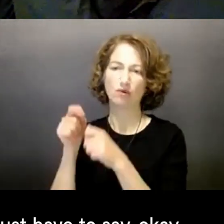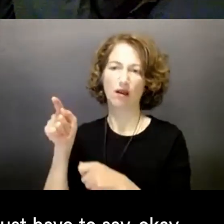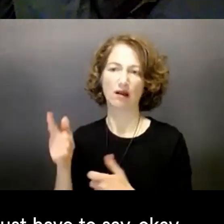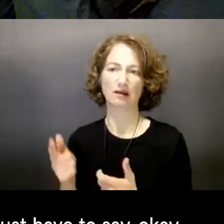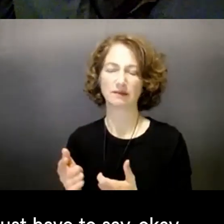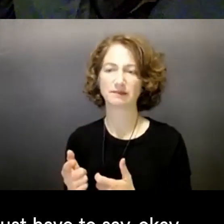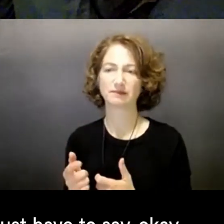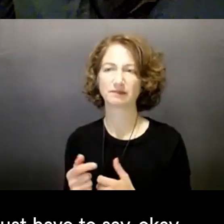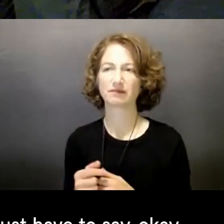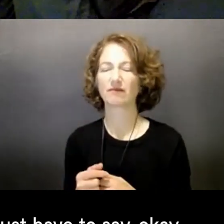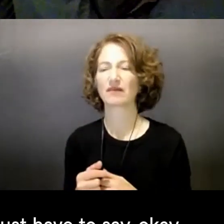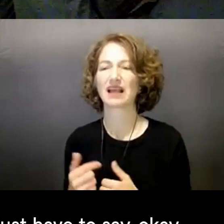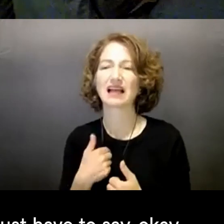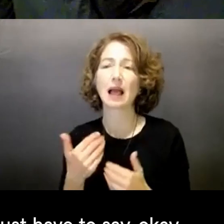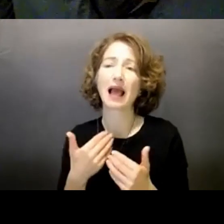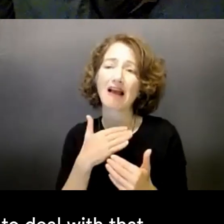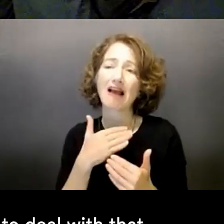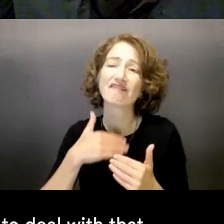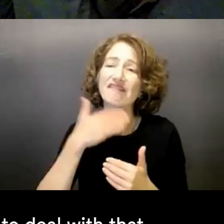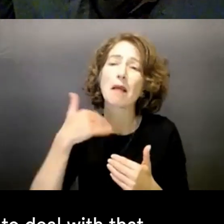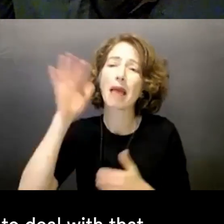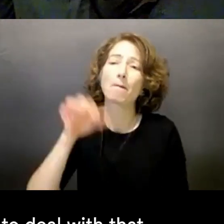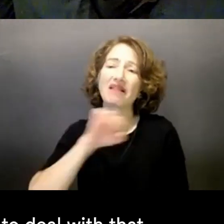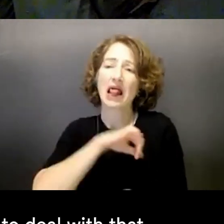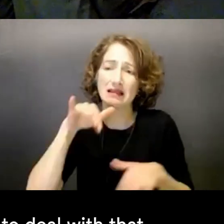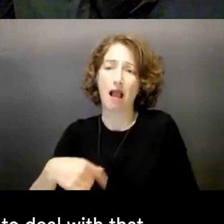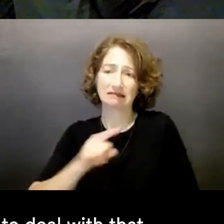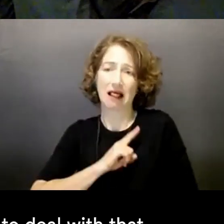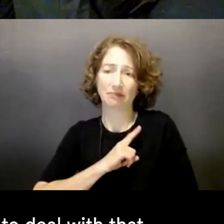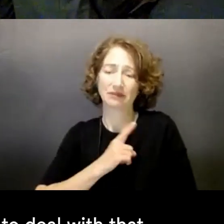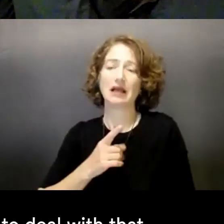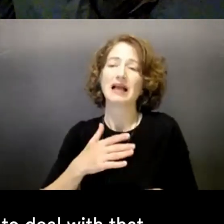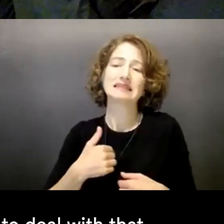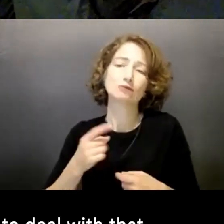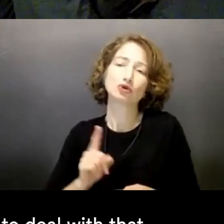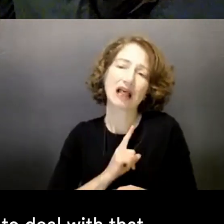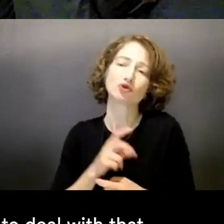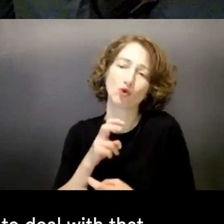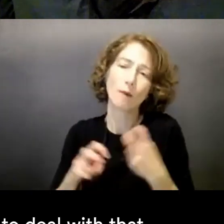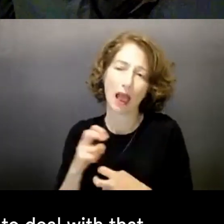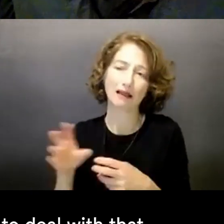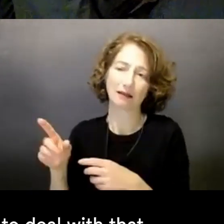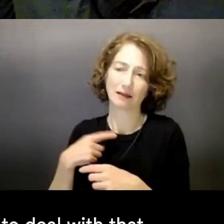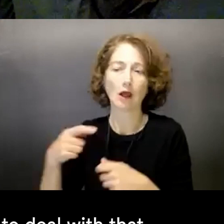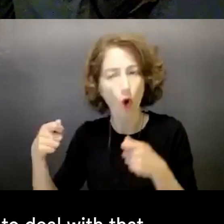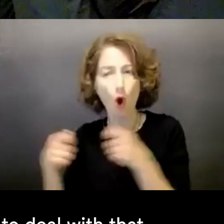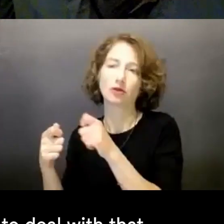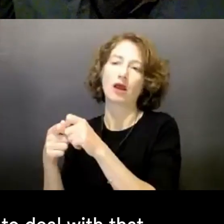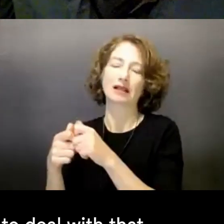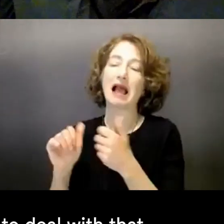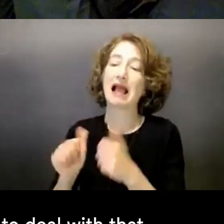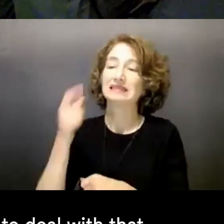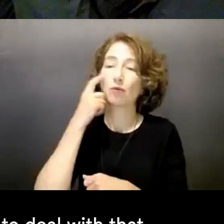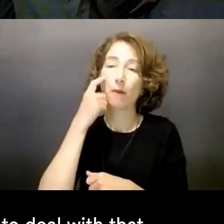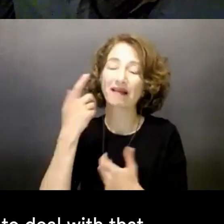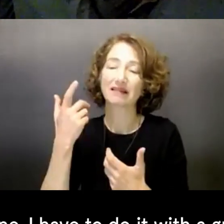I have much more privilege, so I have to find a way to deal with that, even if it in the first moment might